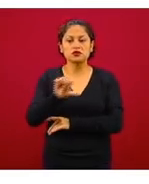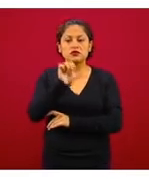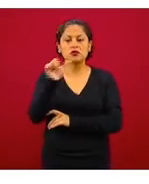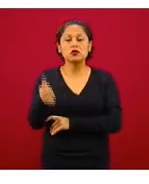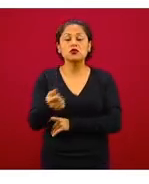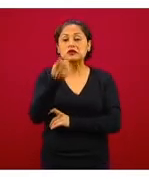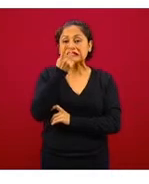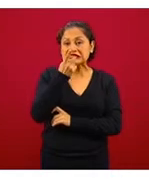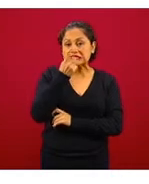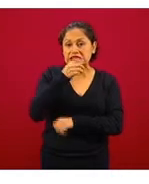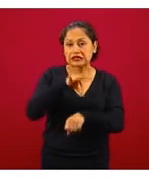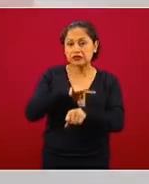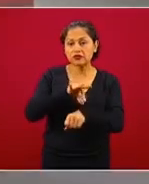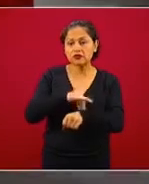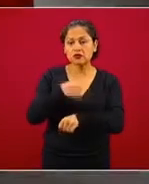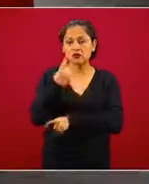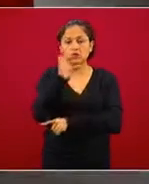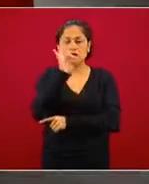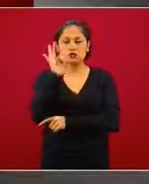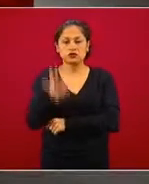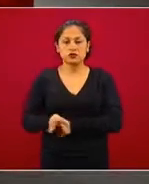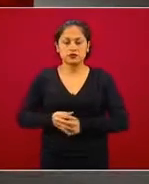are 1%. 41% of the